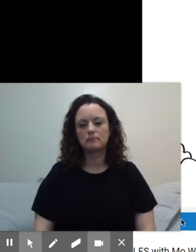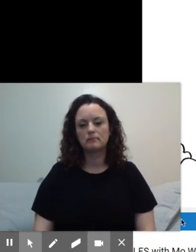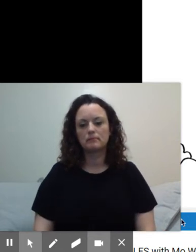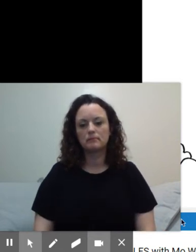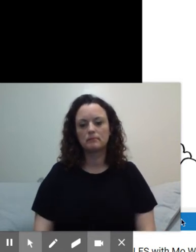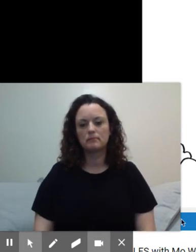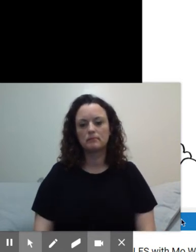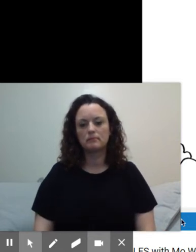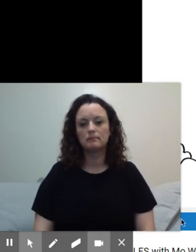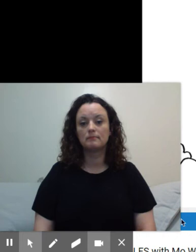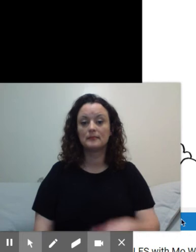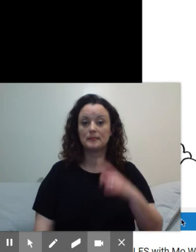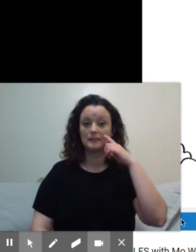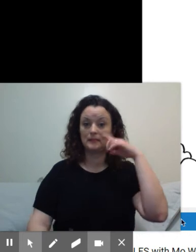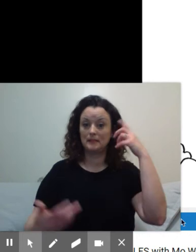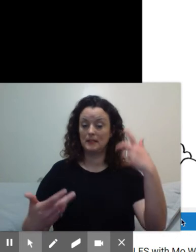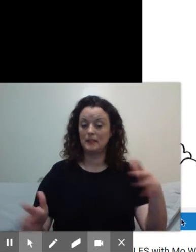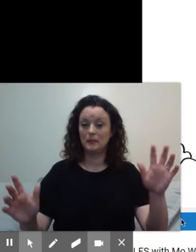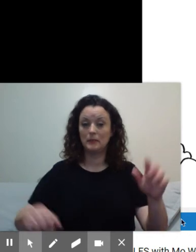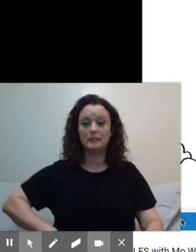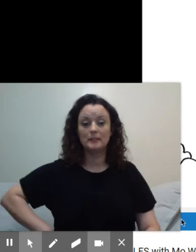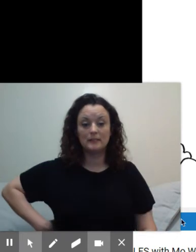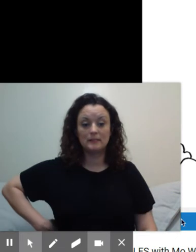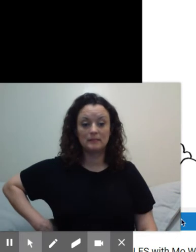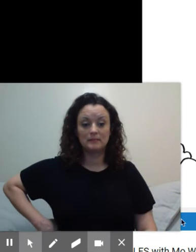And I think we're done.